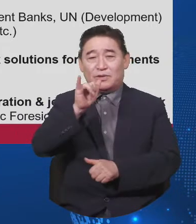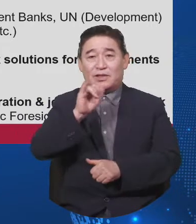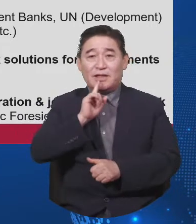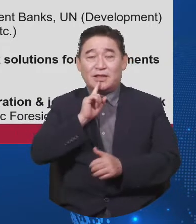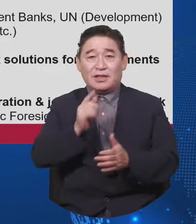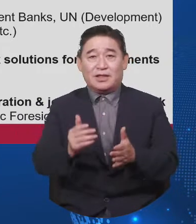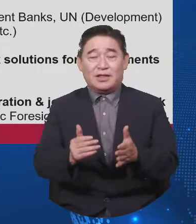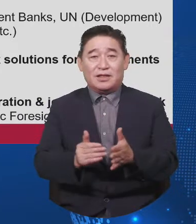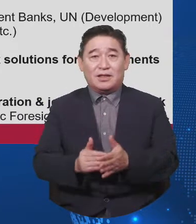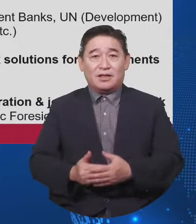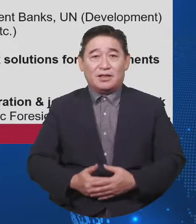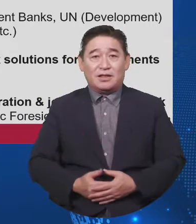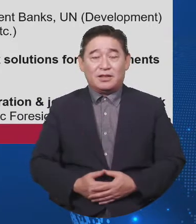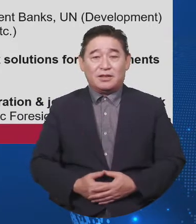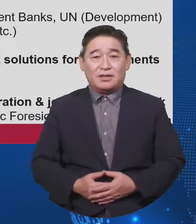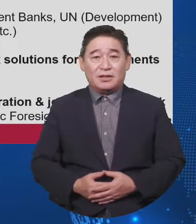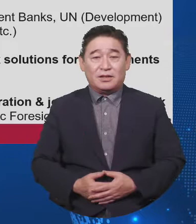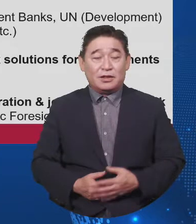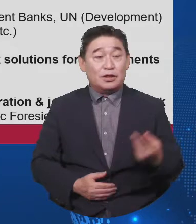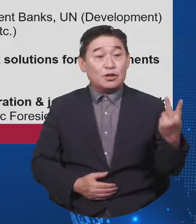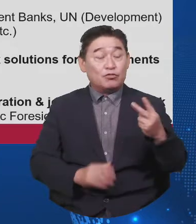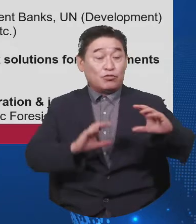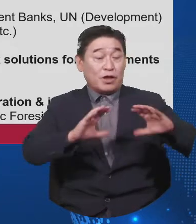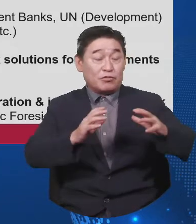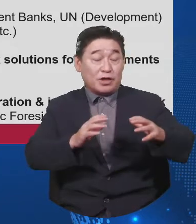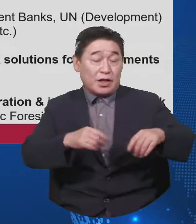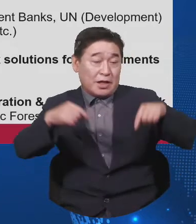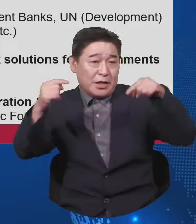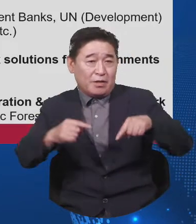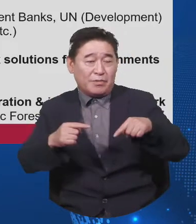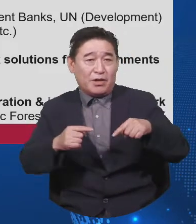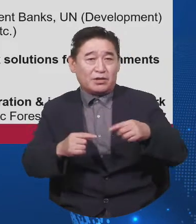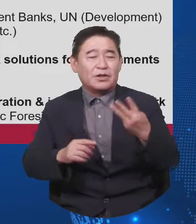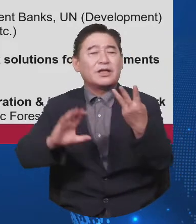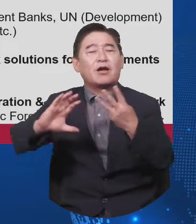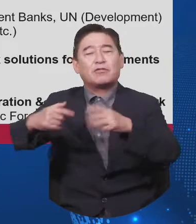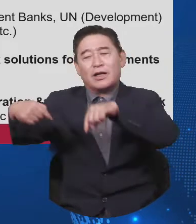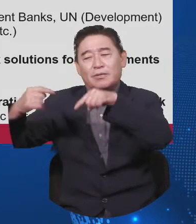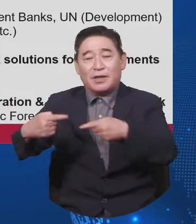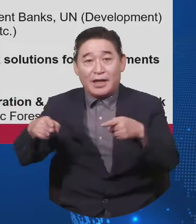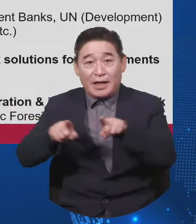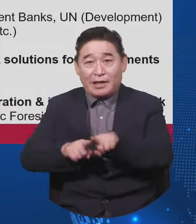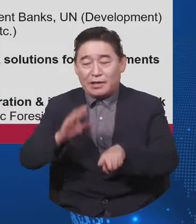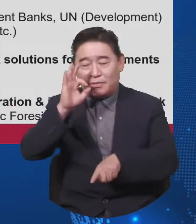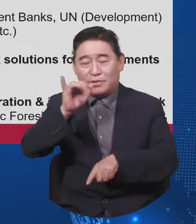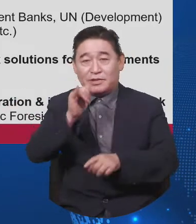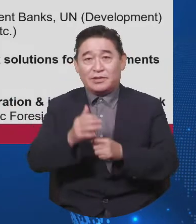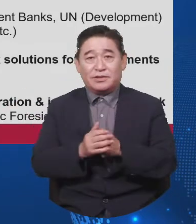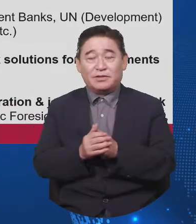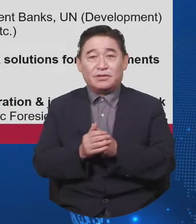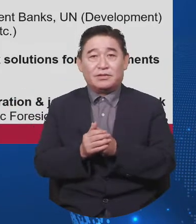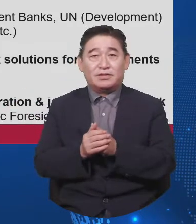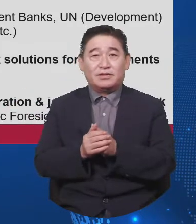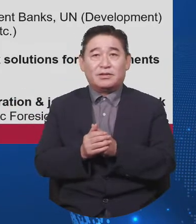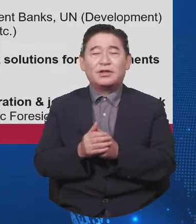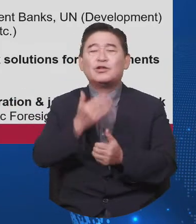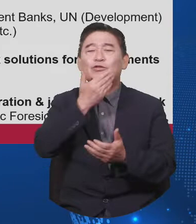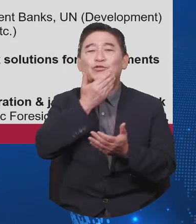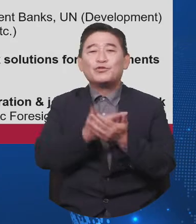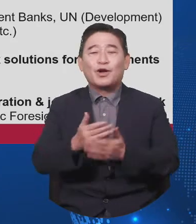and triangular cooperation. And I think what we need is really to have more of those